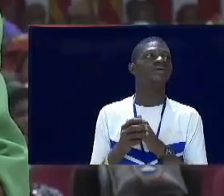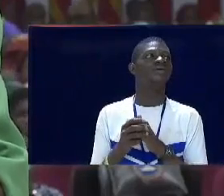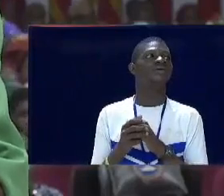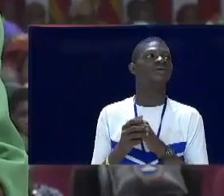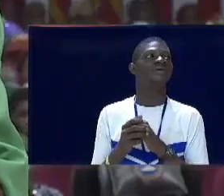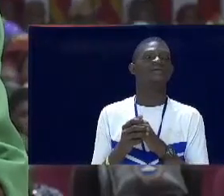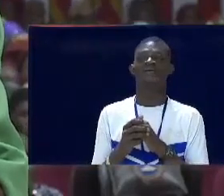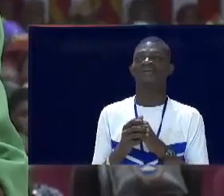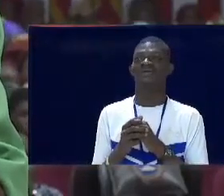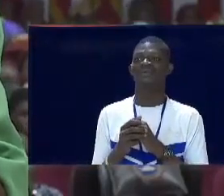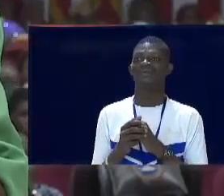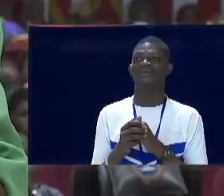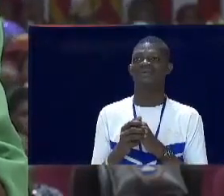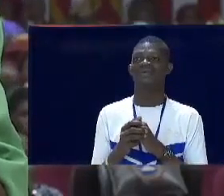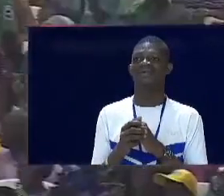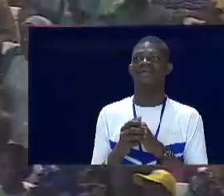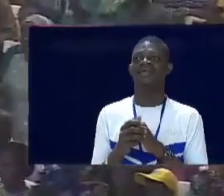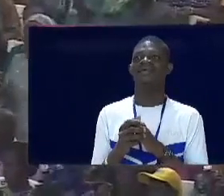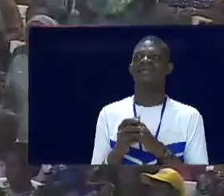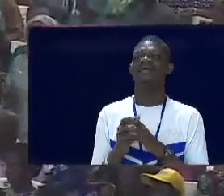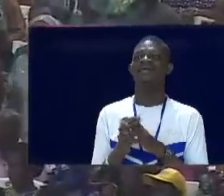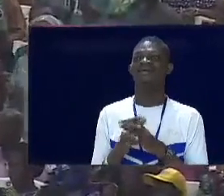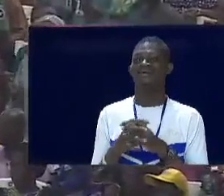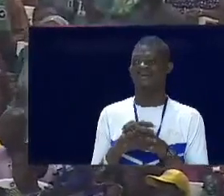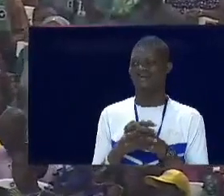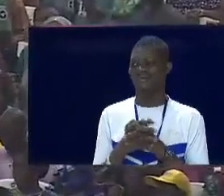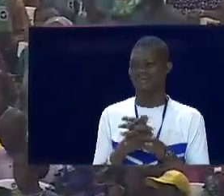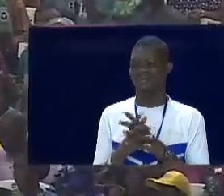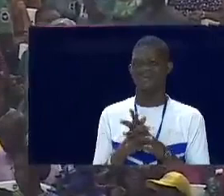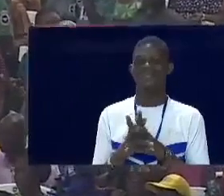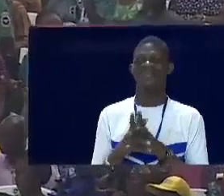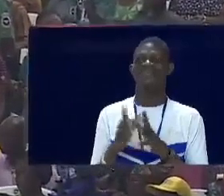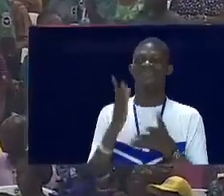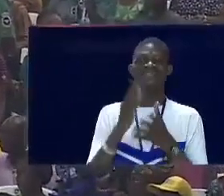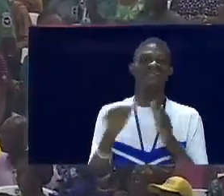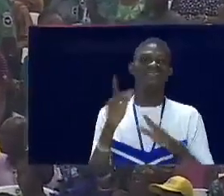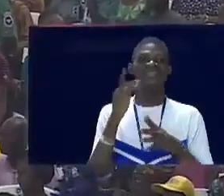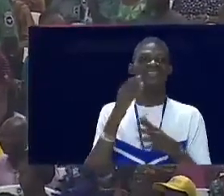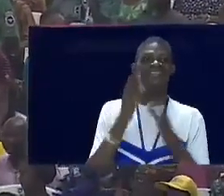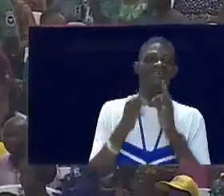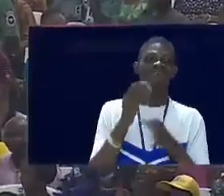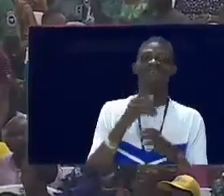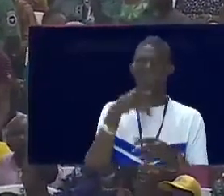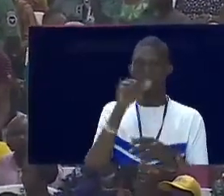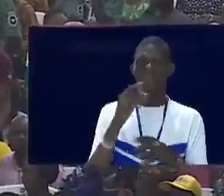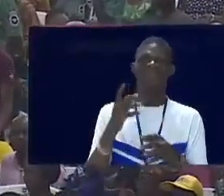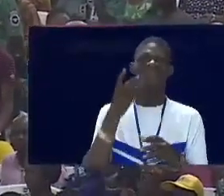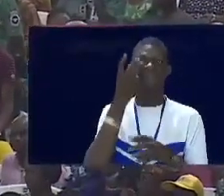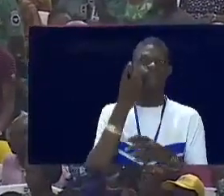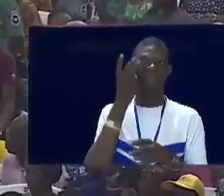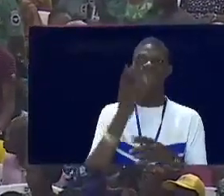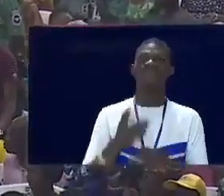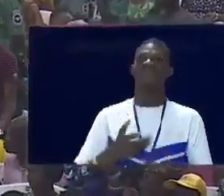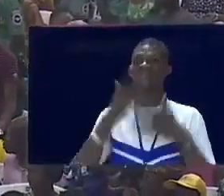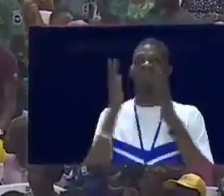Ah, the same people. And you see wine you buy it, don't you? Eki